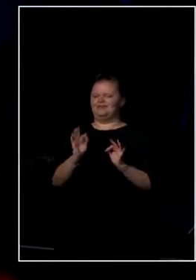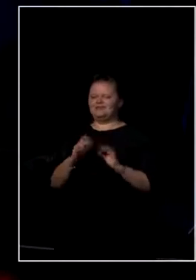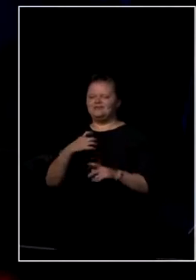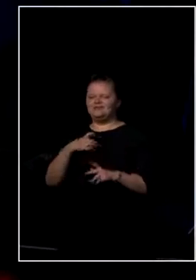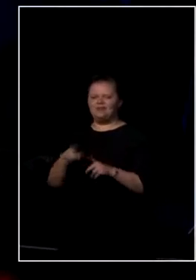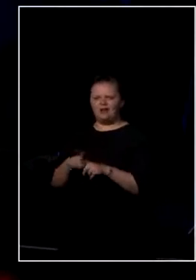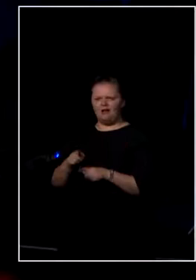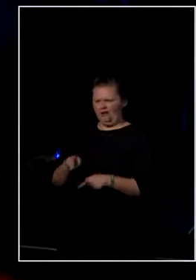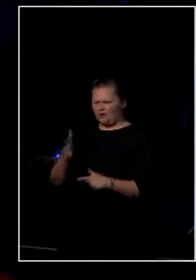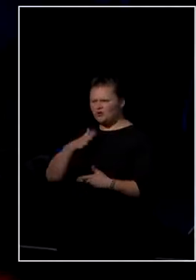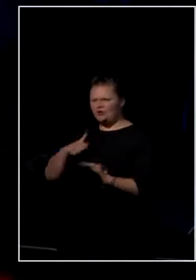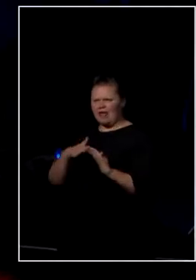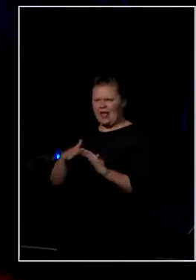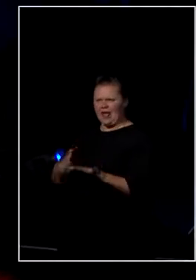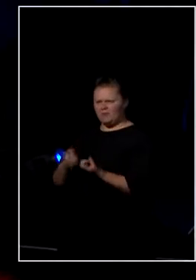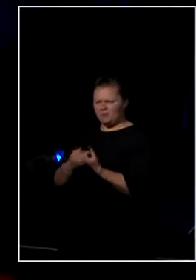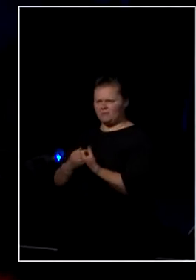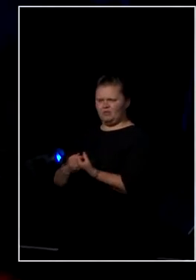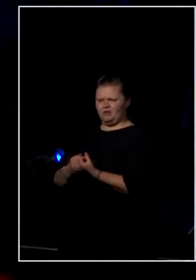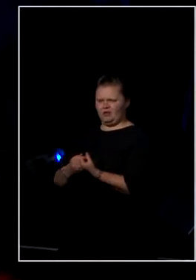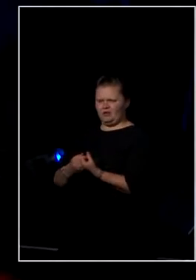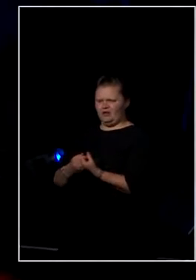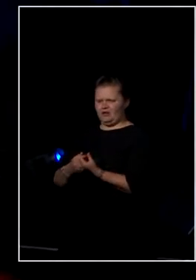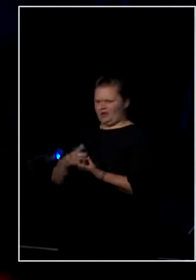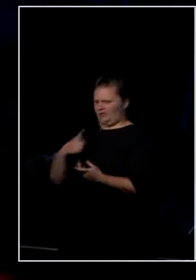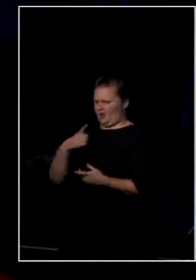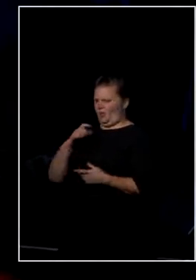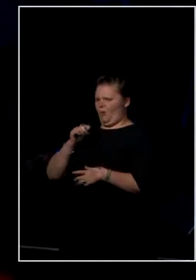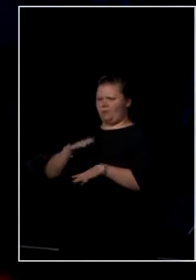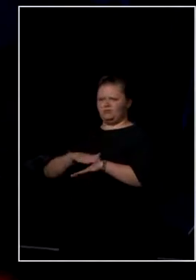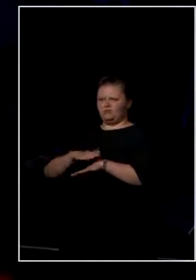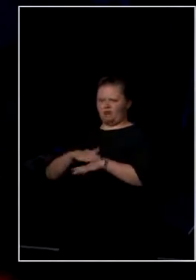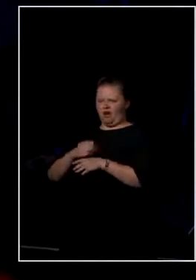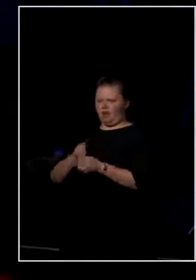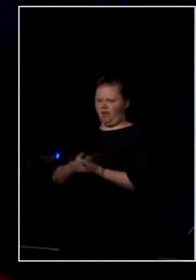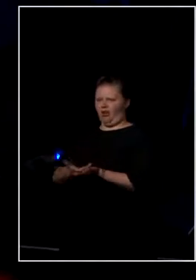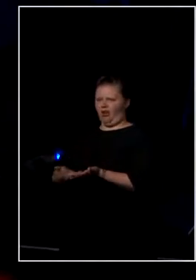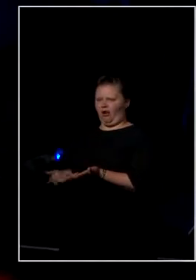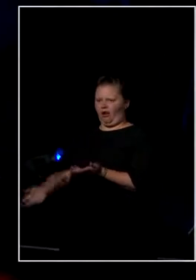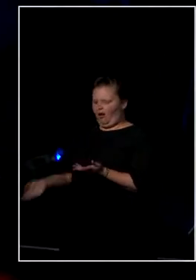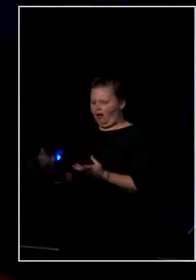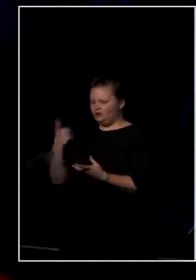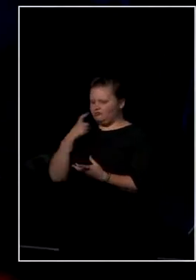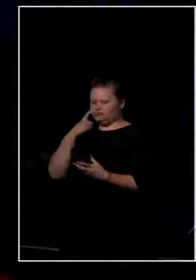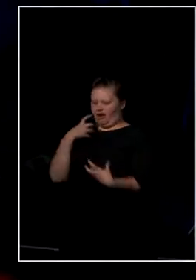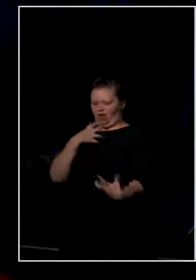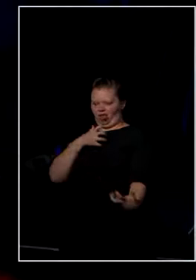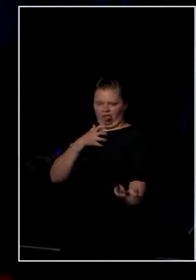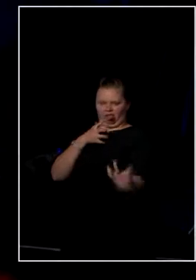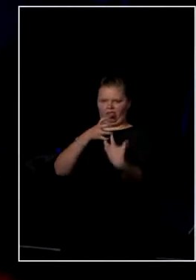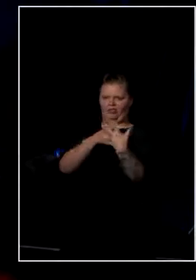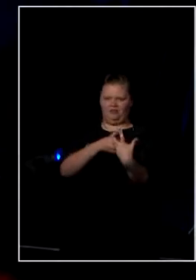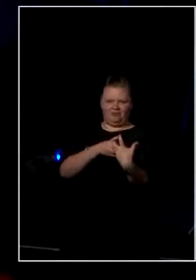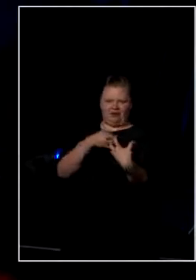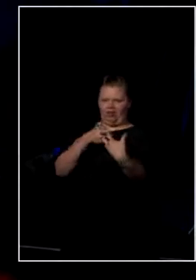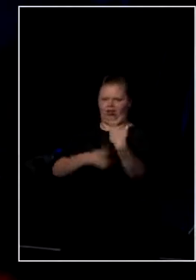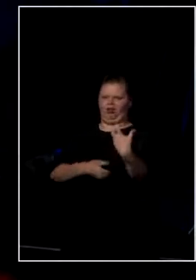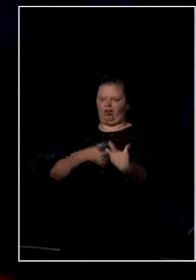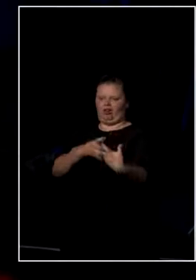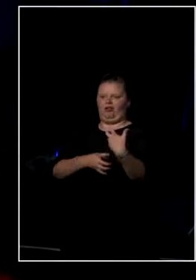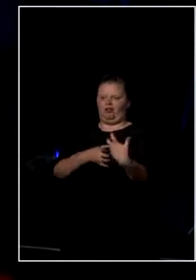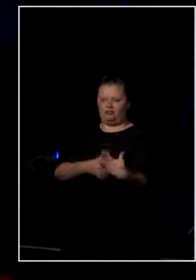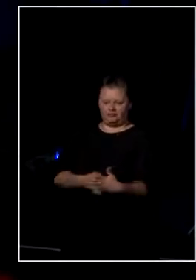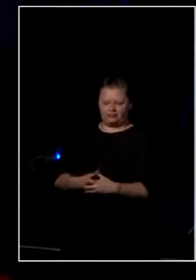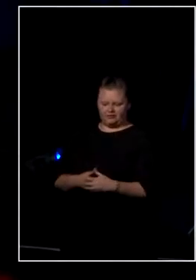more like, you need help, and it sucks that you're spending all your time trying to fit into this world that's clearly not accepting you. You